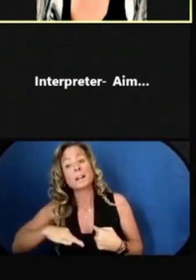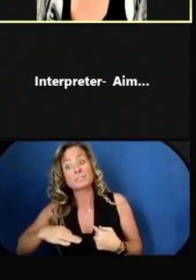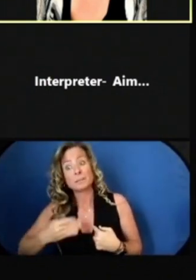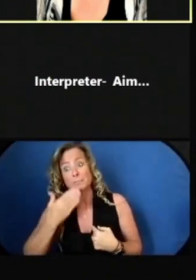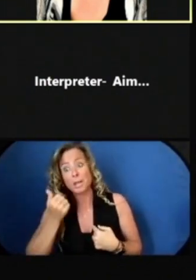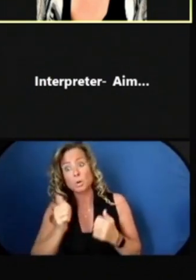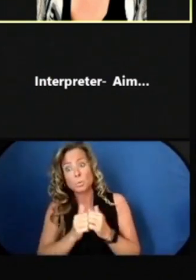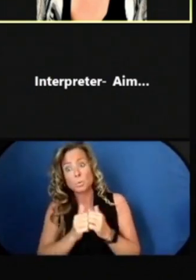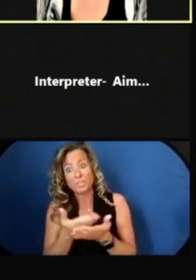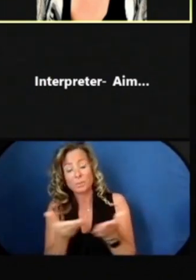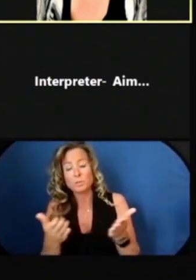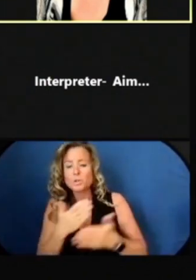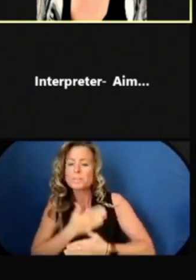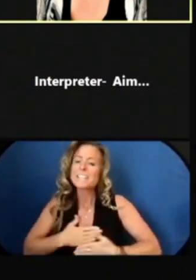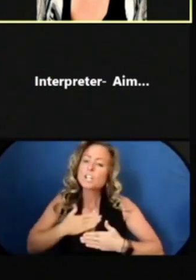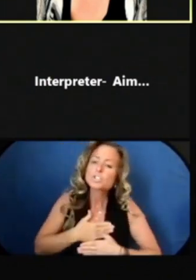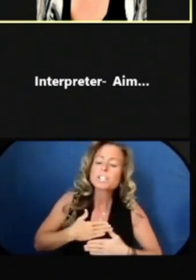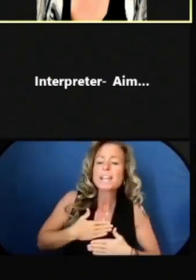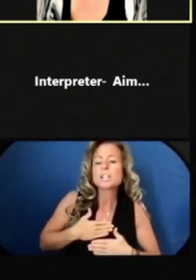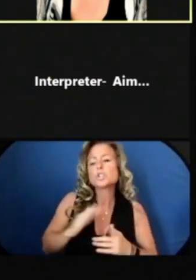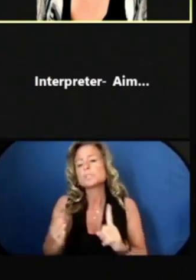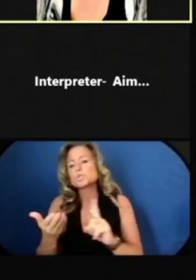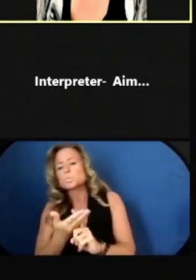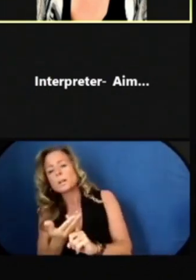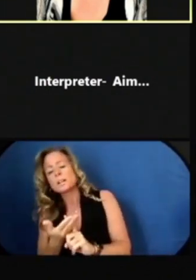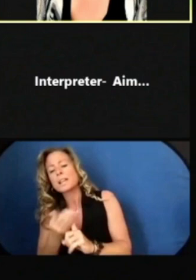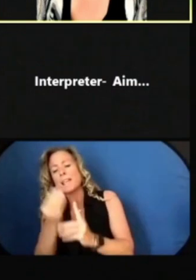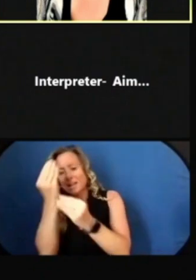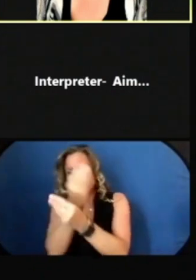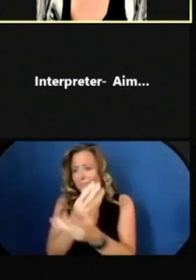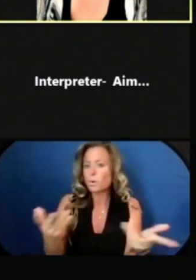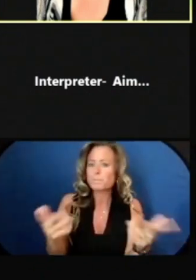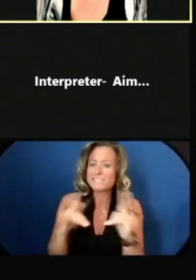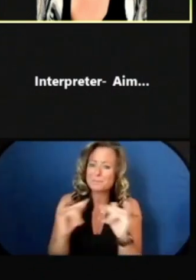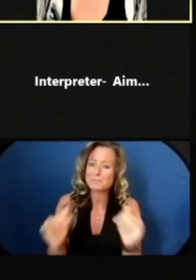You'll be entertaining, you'll be persuading, and you'll be informing.